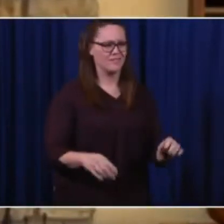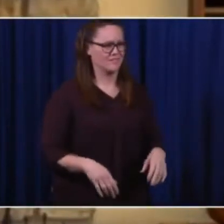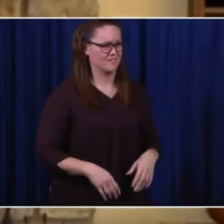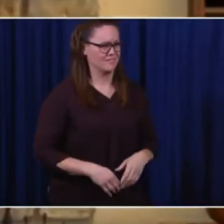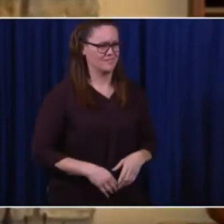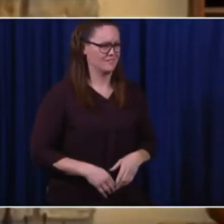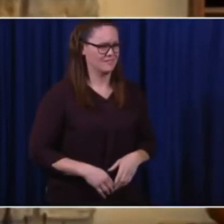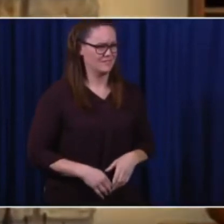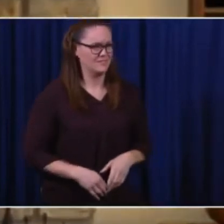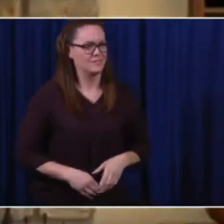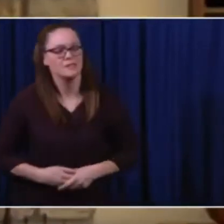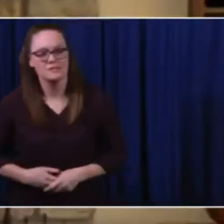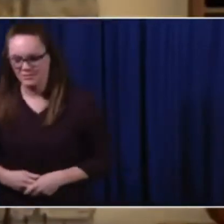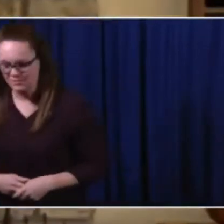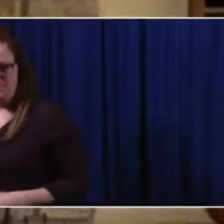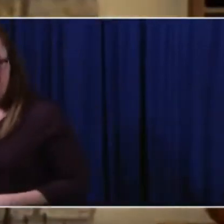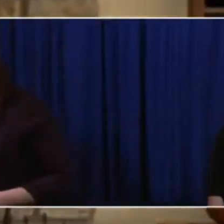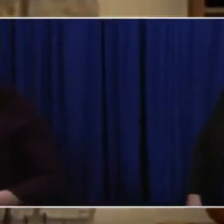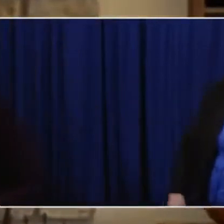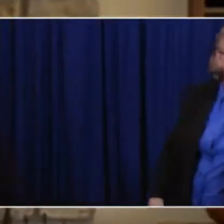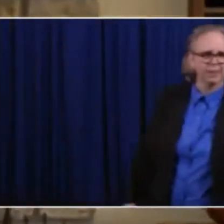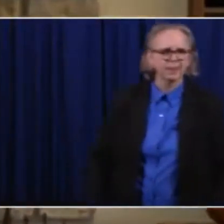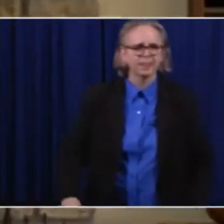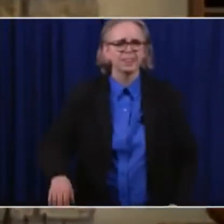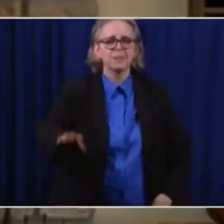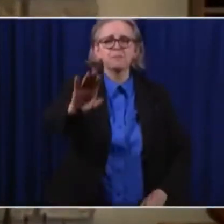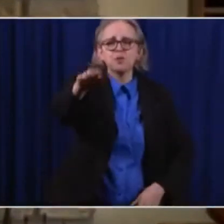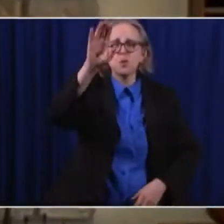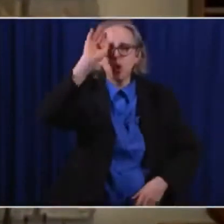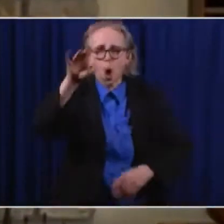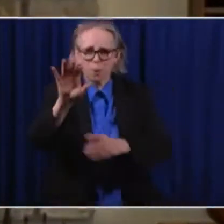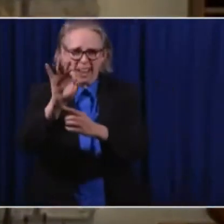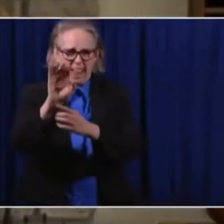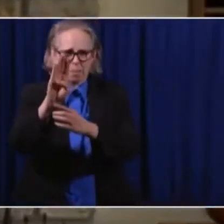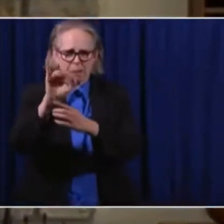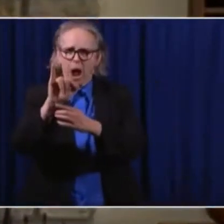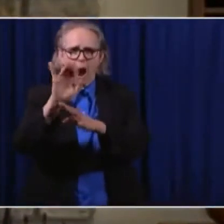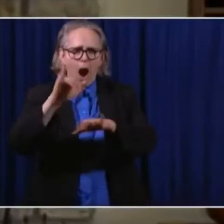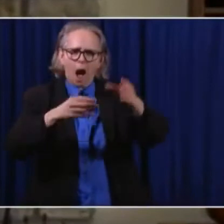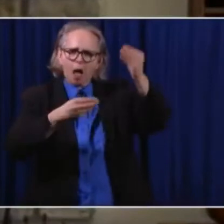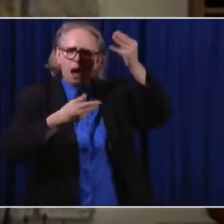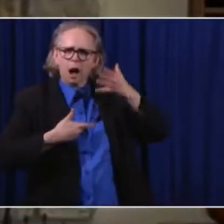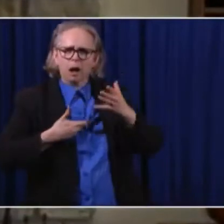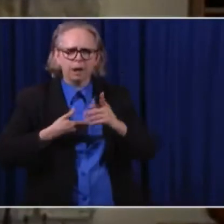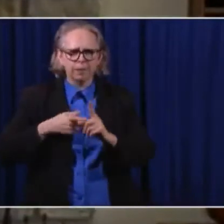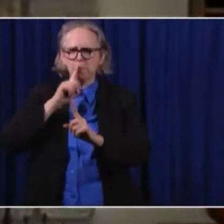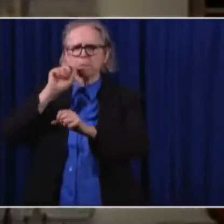indicate that someone's a target. They've not indicated that he's a target. I have no reason to think he's a target. I don't know.